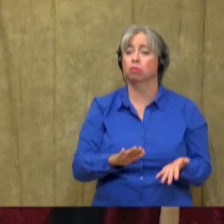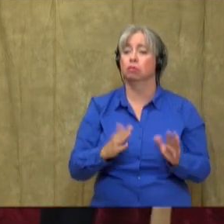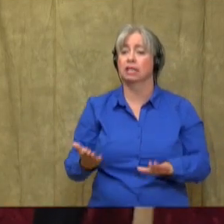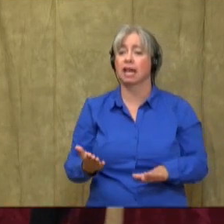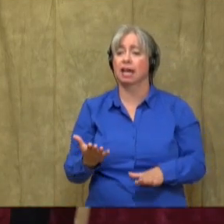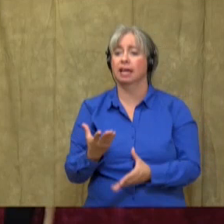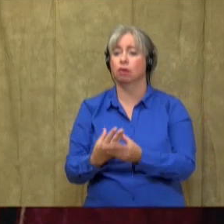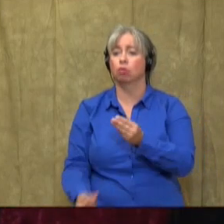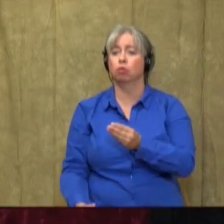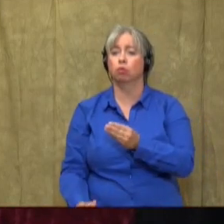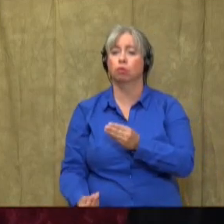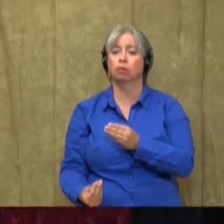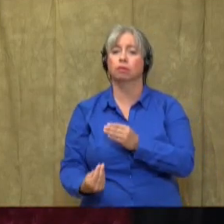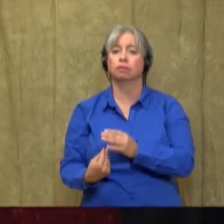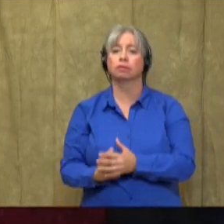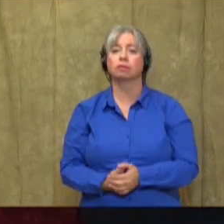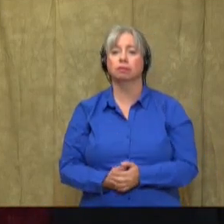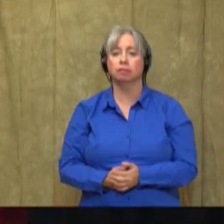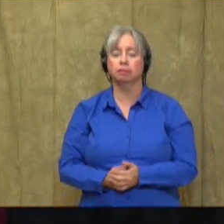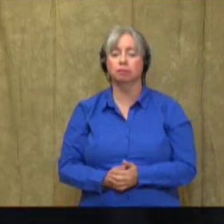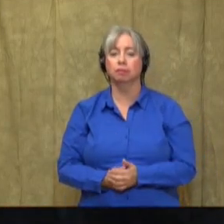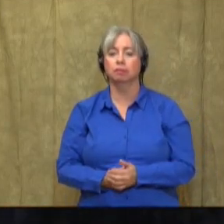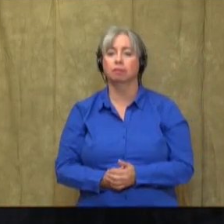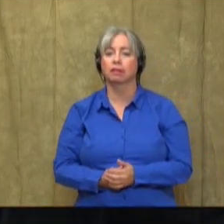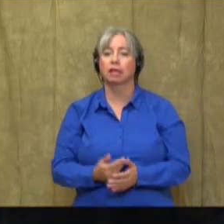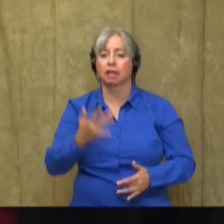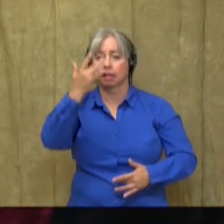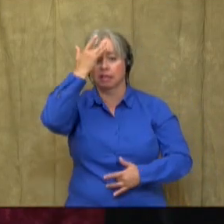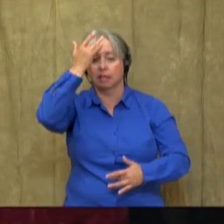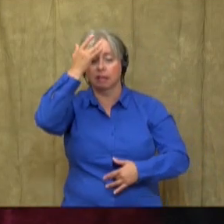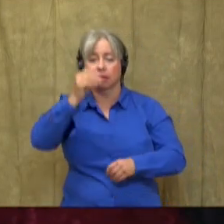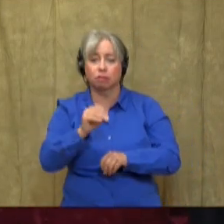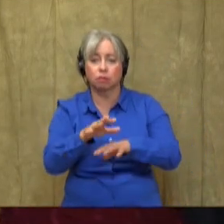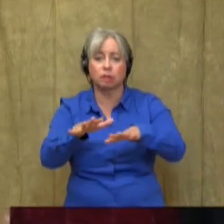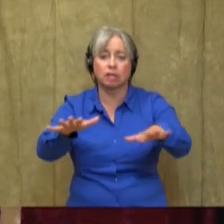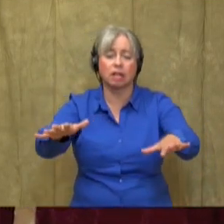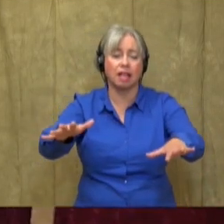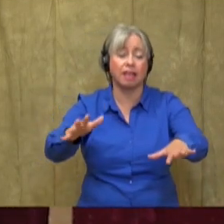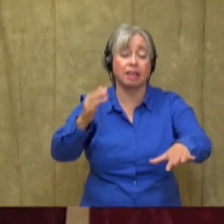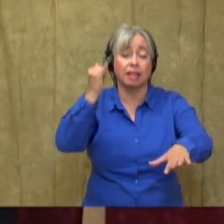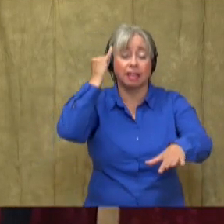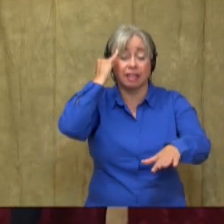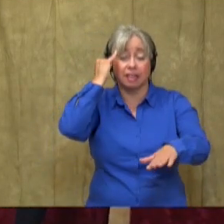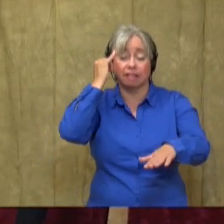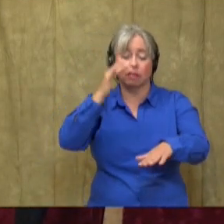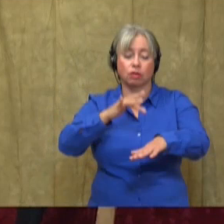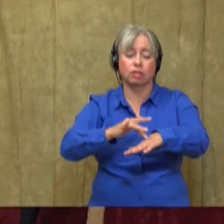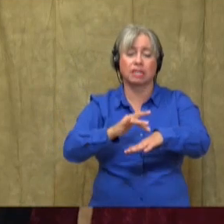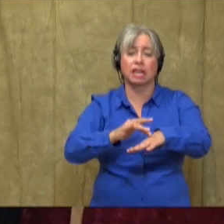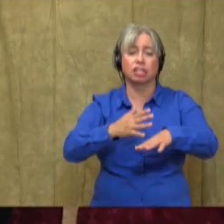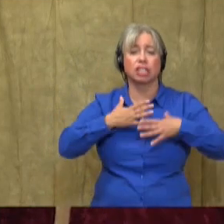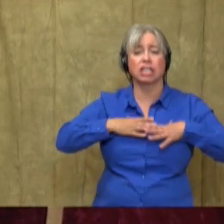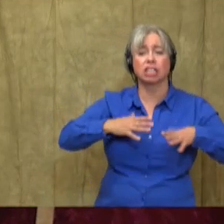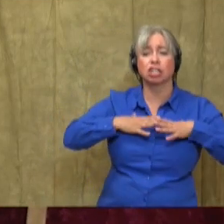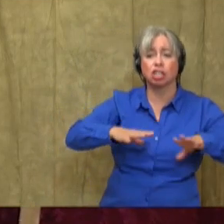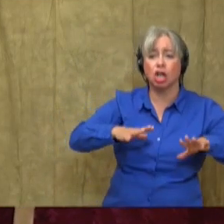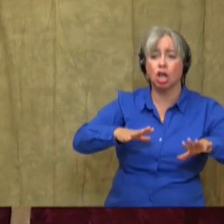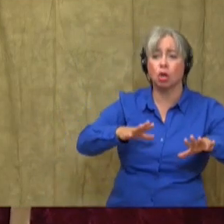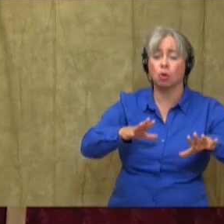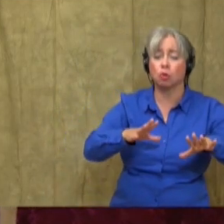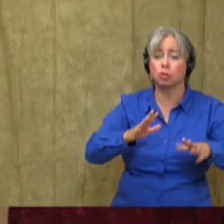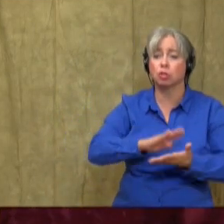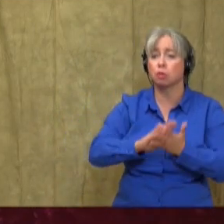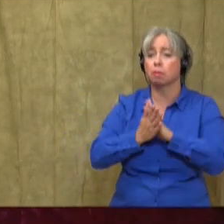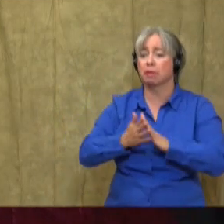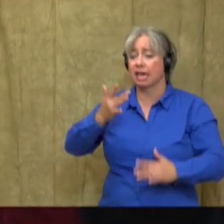Death was terrifyingly contagious. The mere touching of the clothes of someone that had it, you could get it. Think about how different